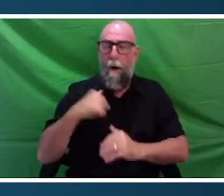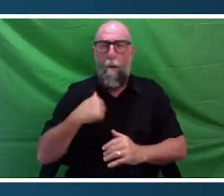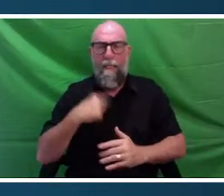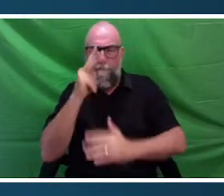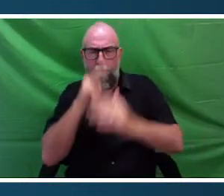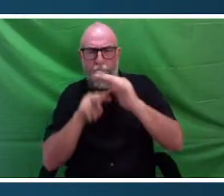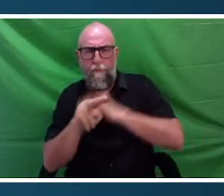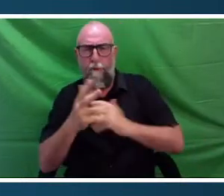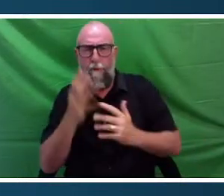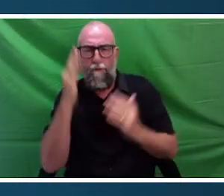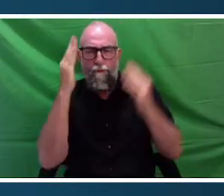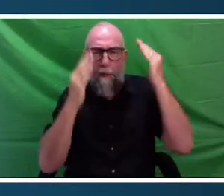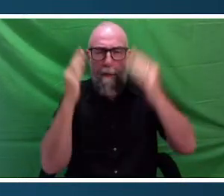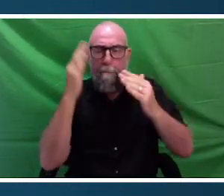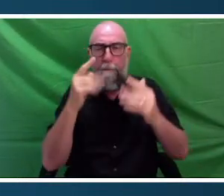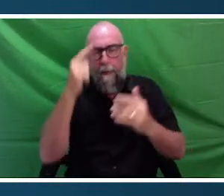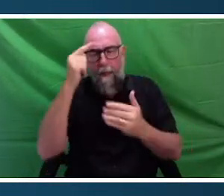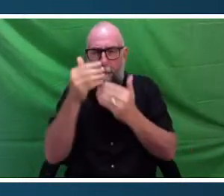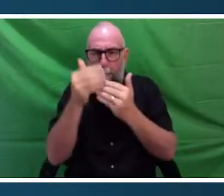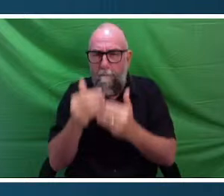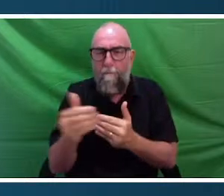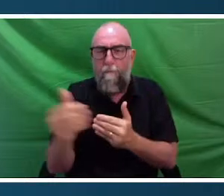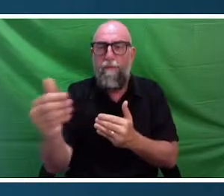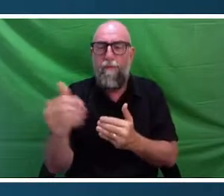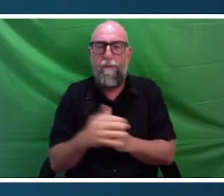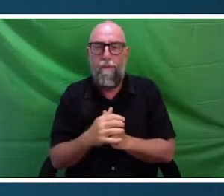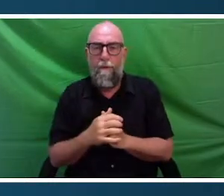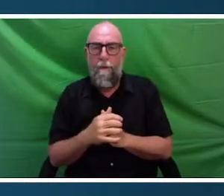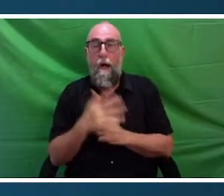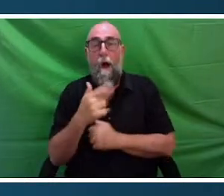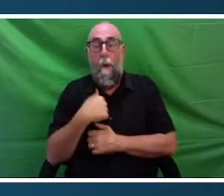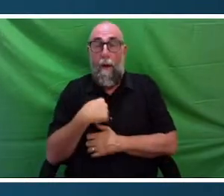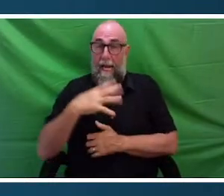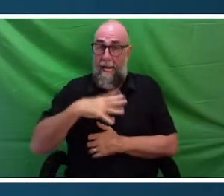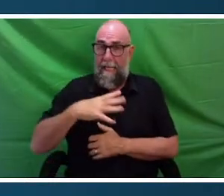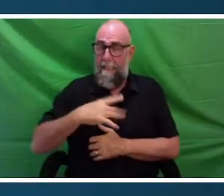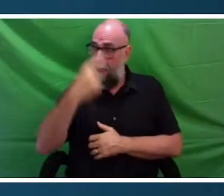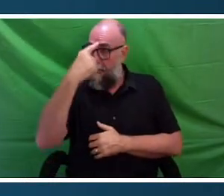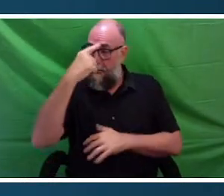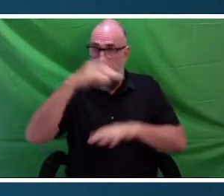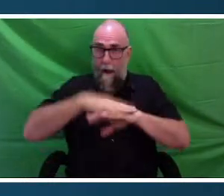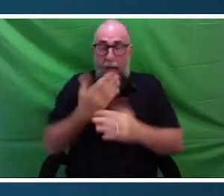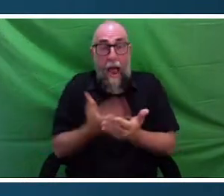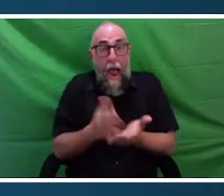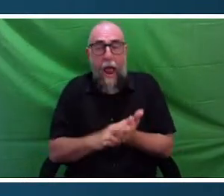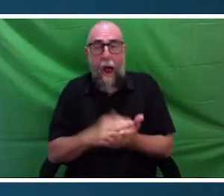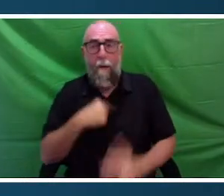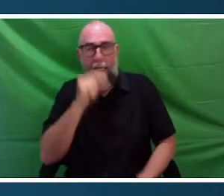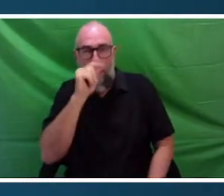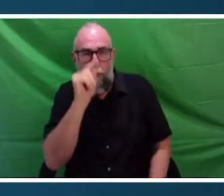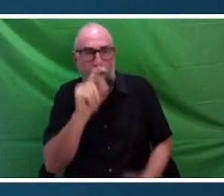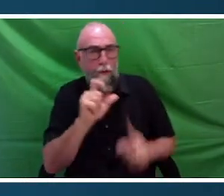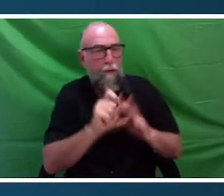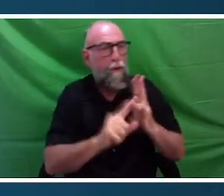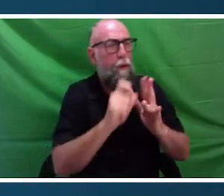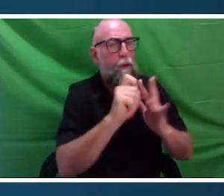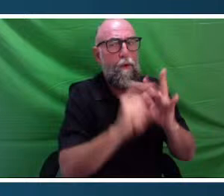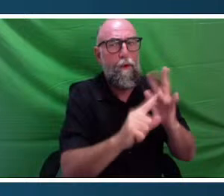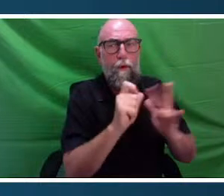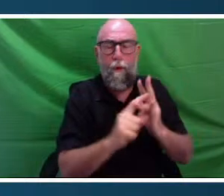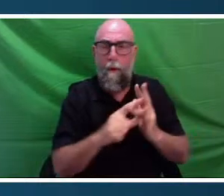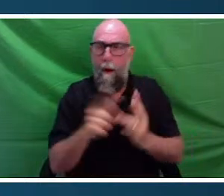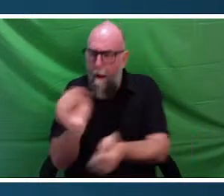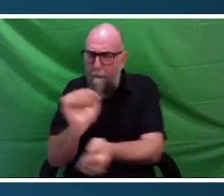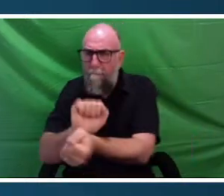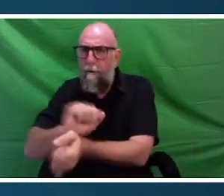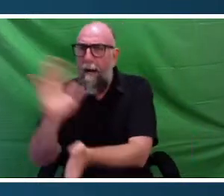we could not do. The ability to do, the freedom of humans to act disregarding of